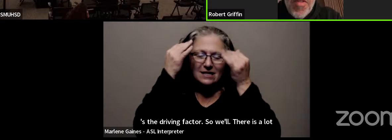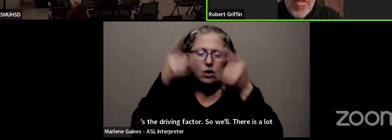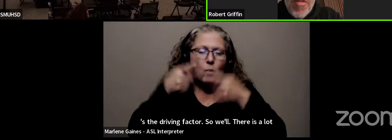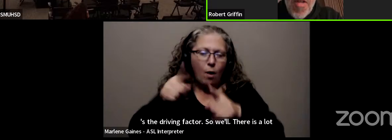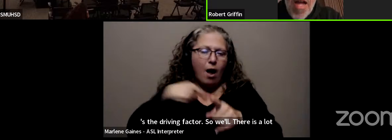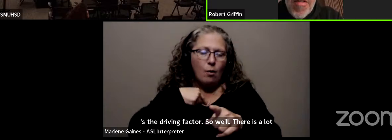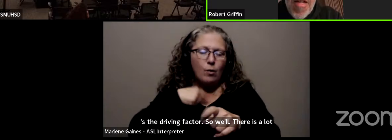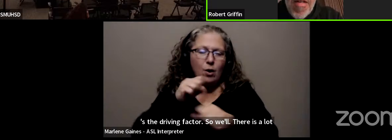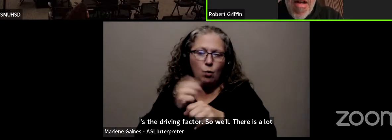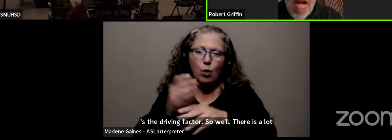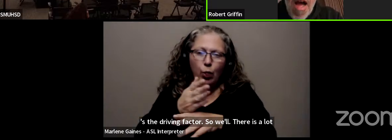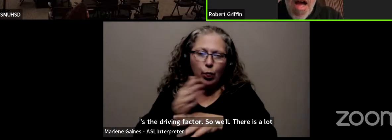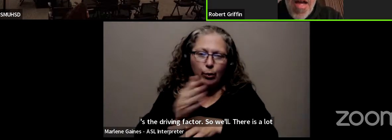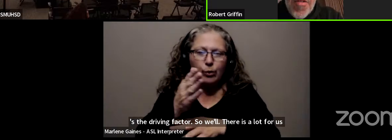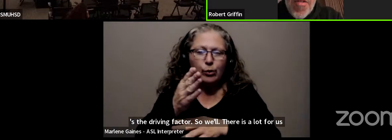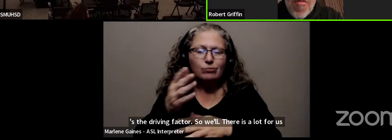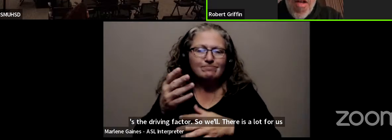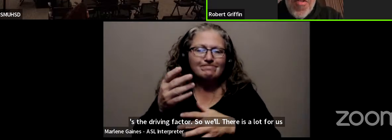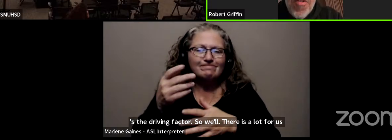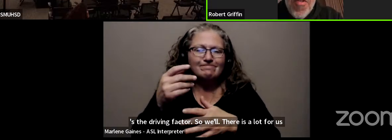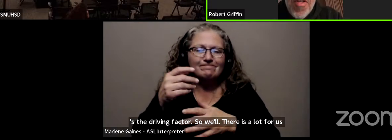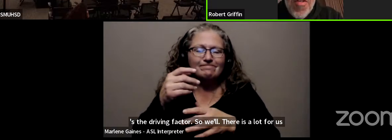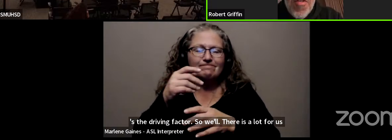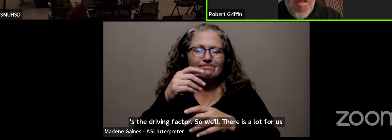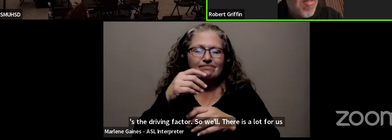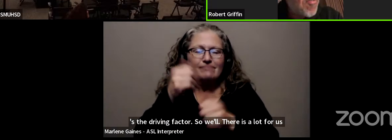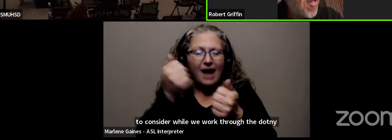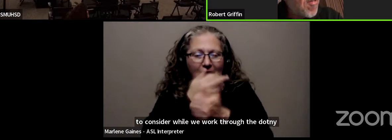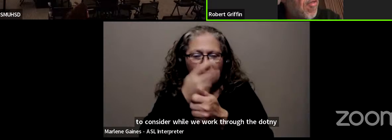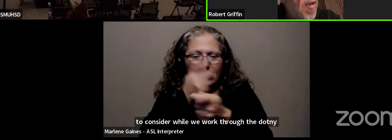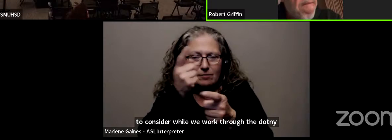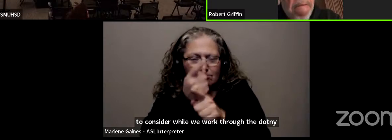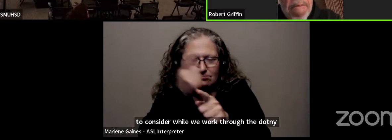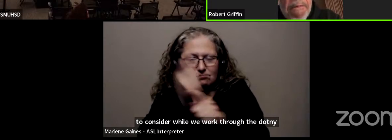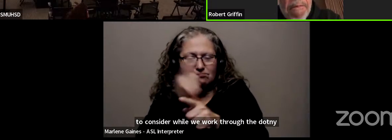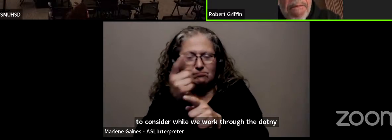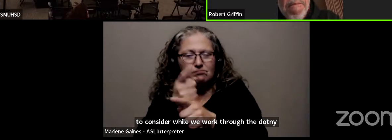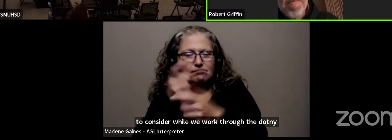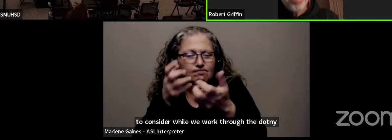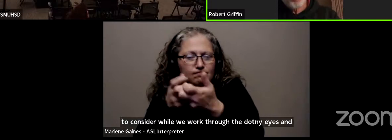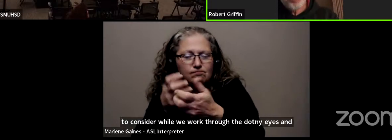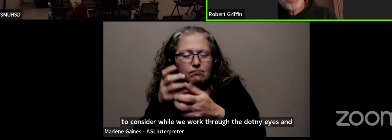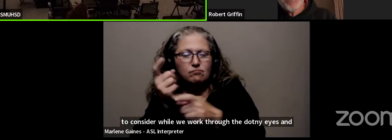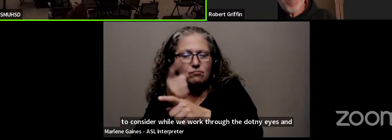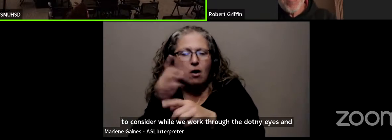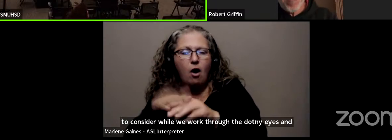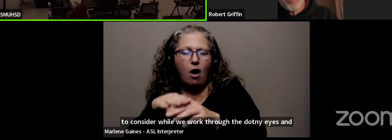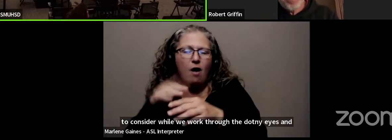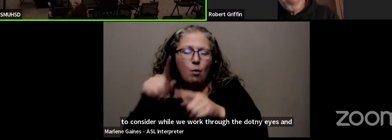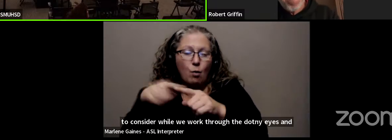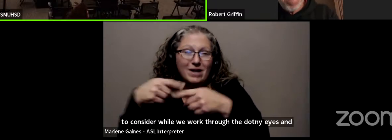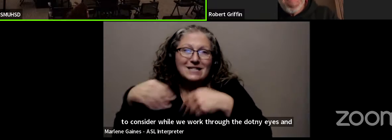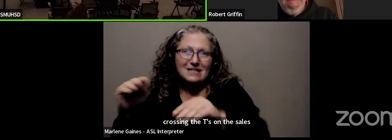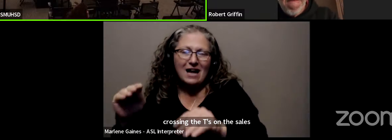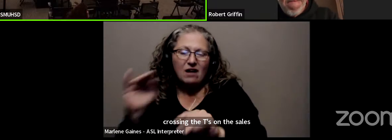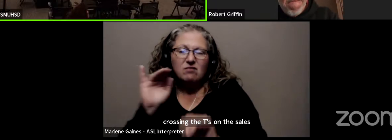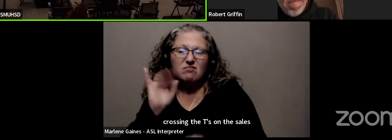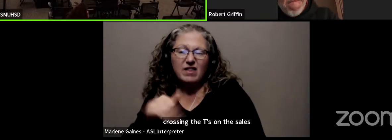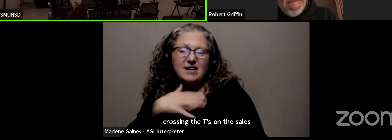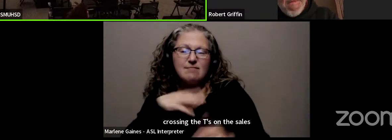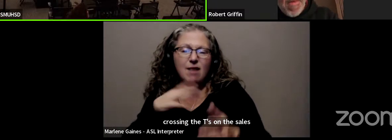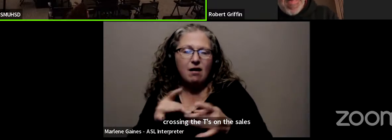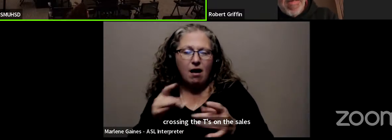through the dotting the I's and crossing the T's on the sale. So Yeah. that's my Yeah.